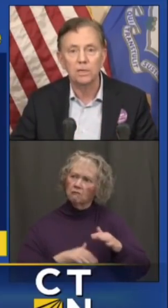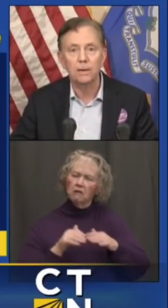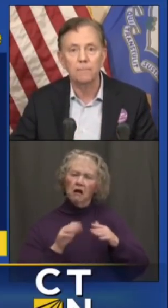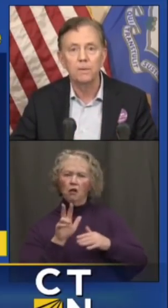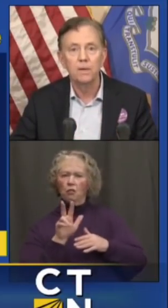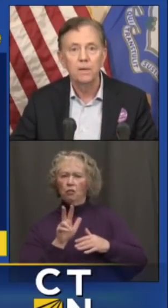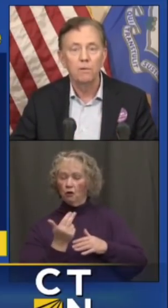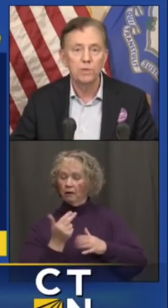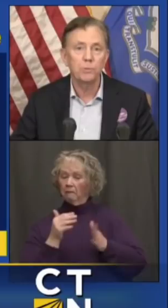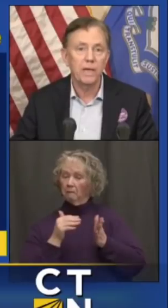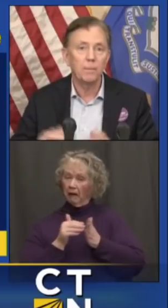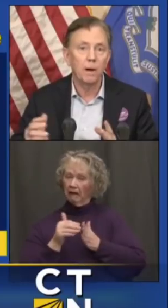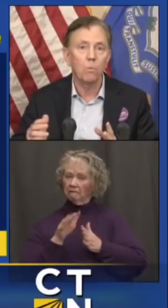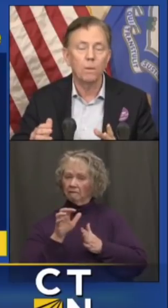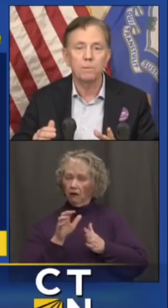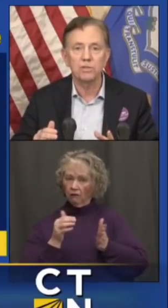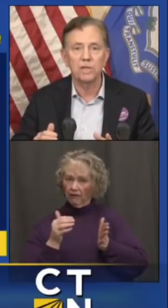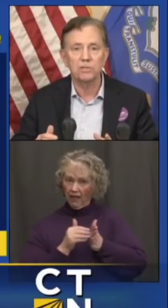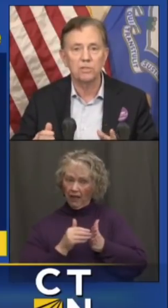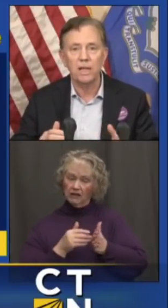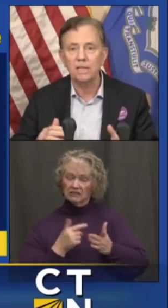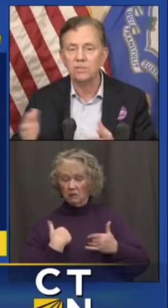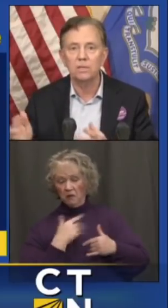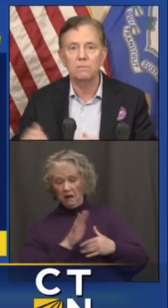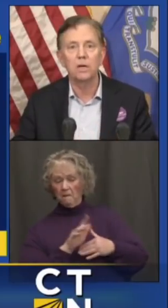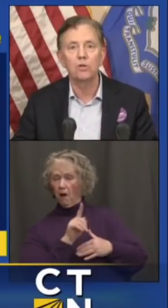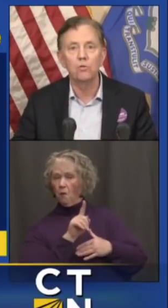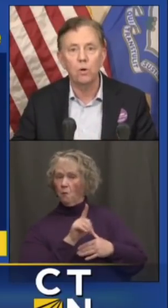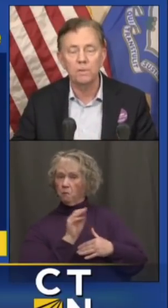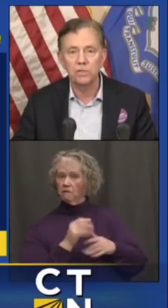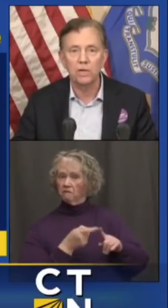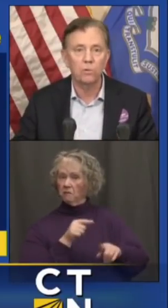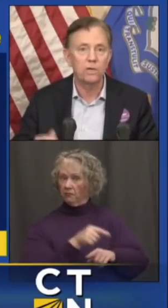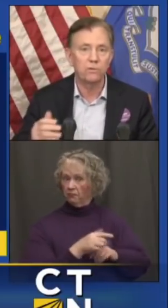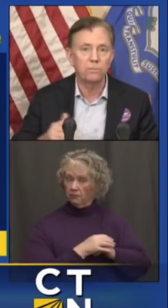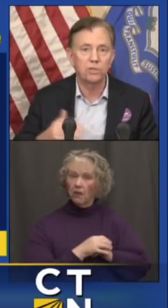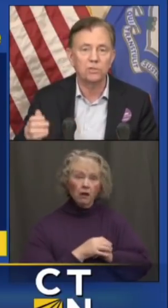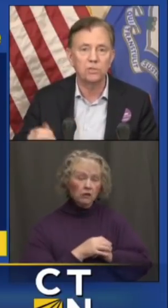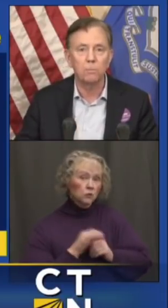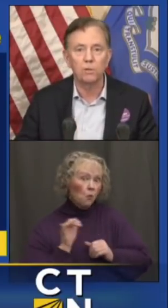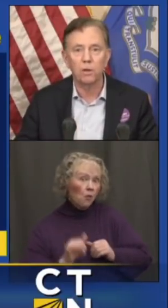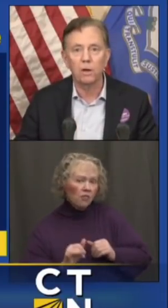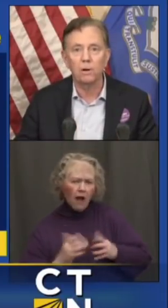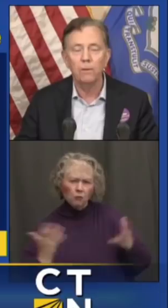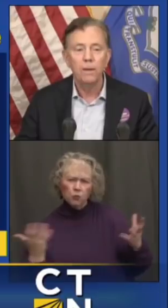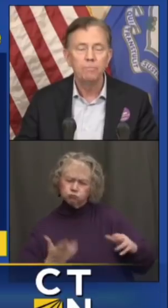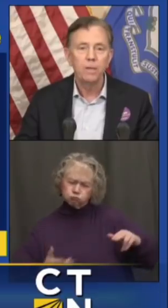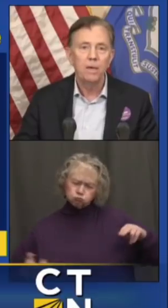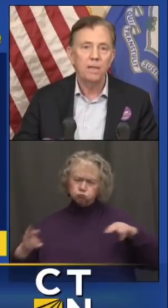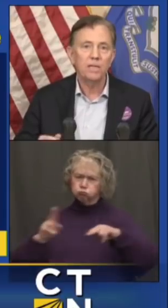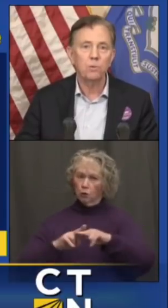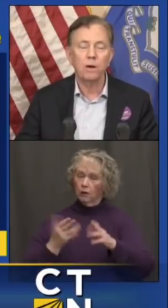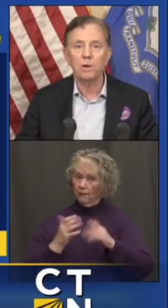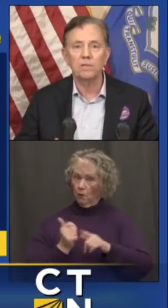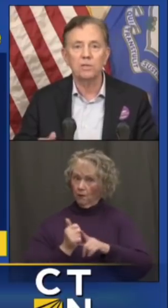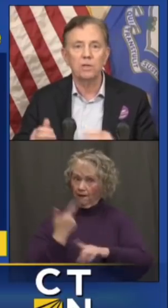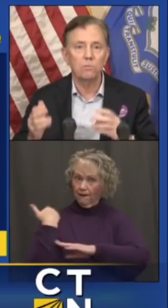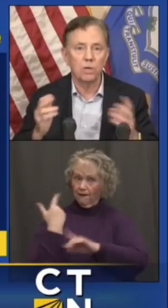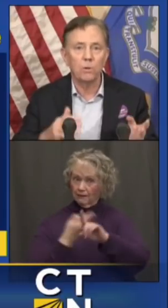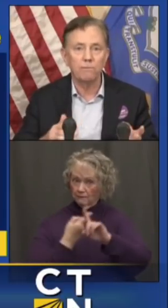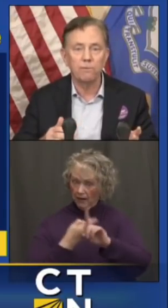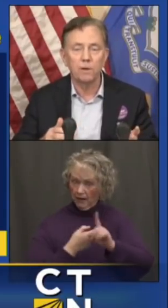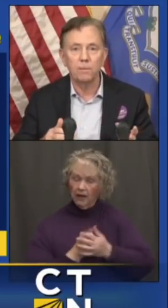13,500,000, of which we get about 1%. So that's an enormous increase from just a month ago. And that's why when I